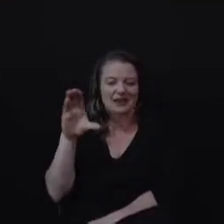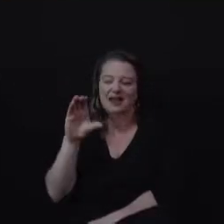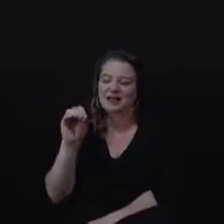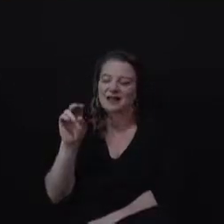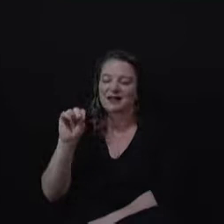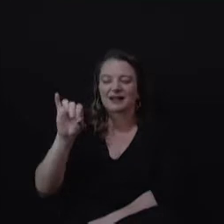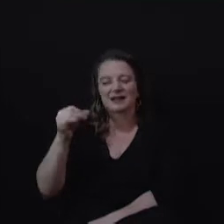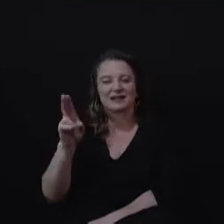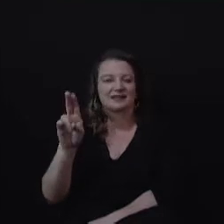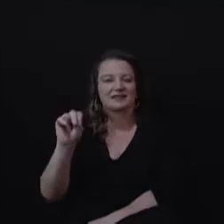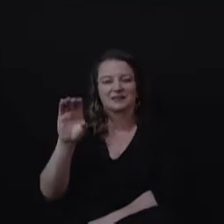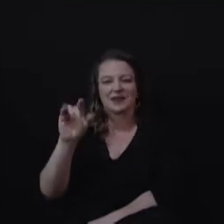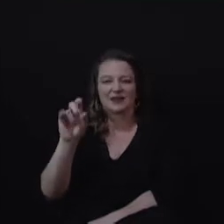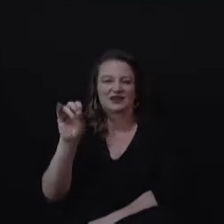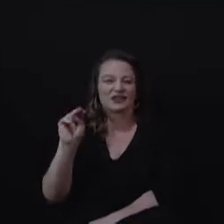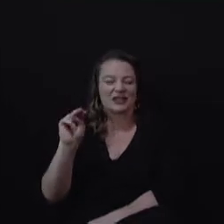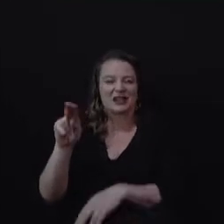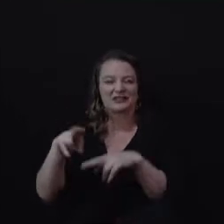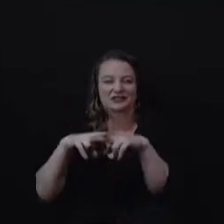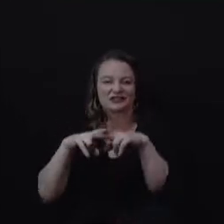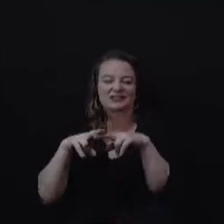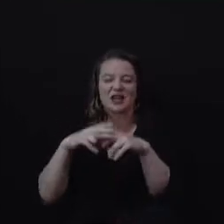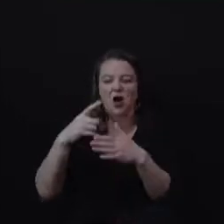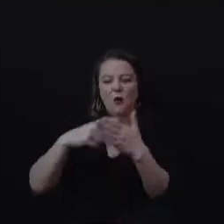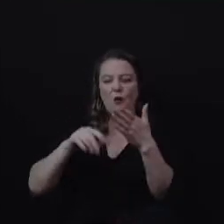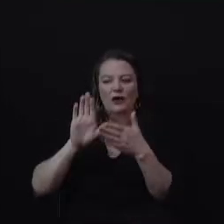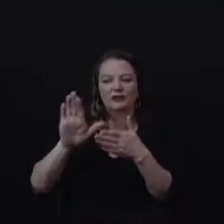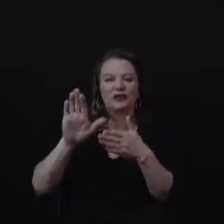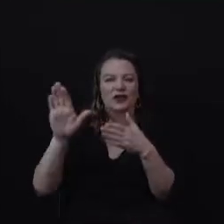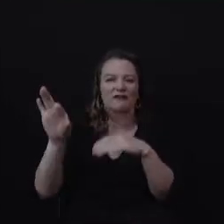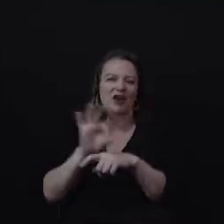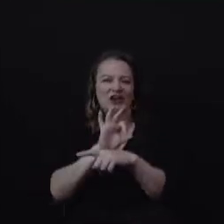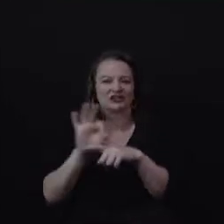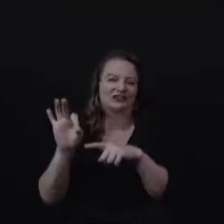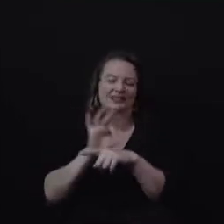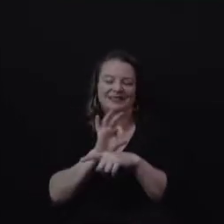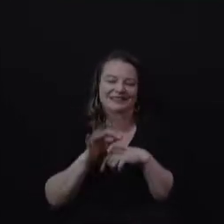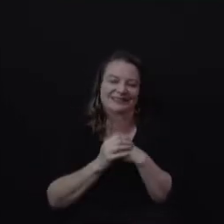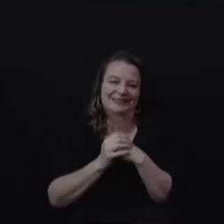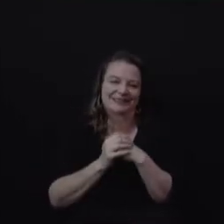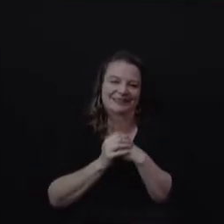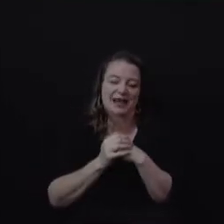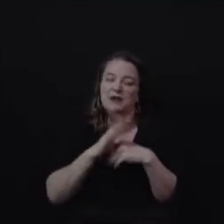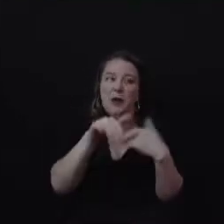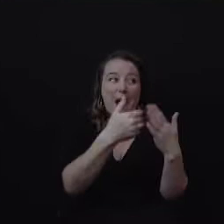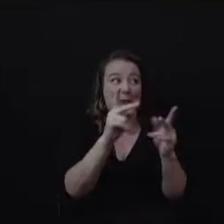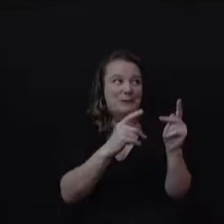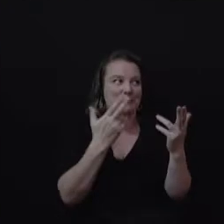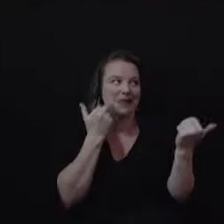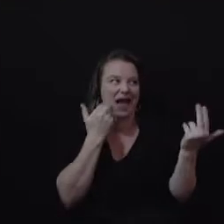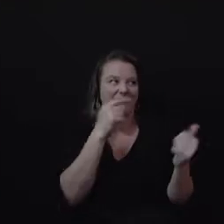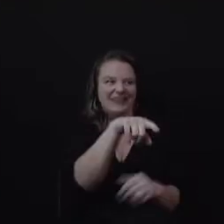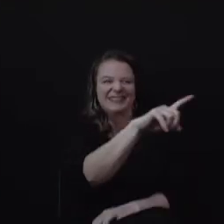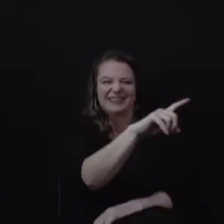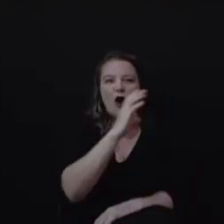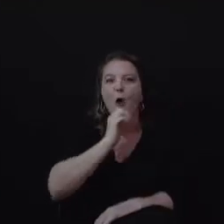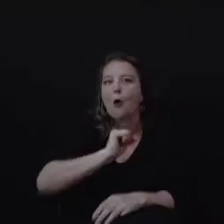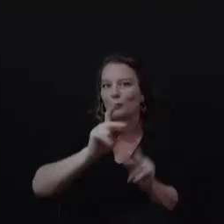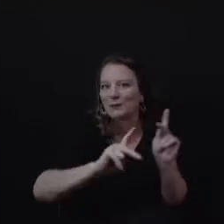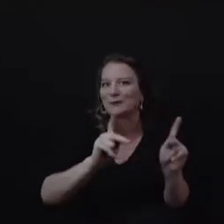Conjunction, junction, what's your function? Now, everyone who's laughing, teenagers, are